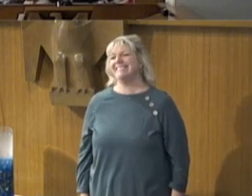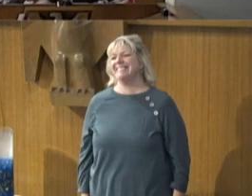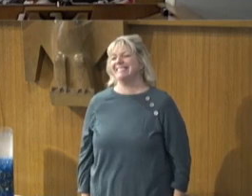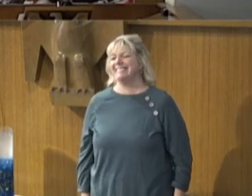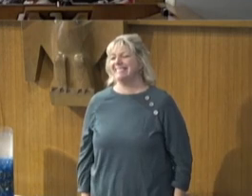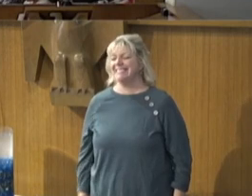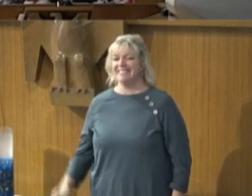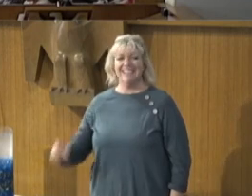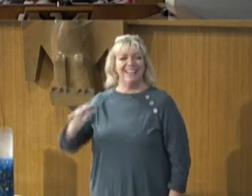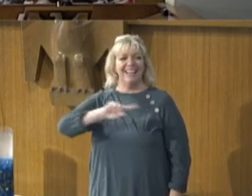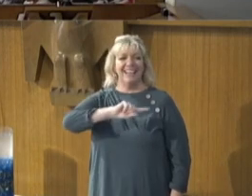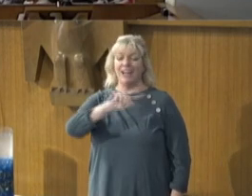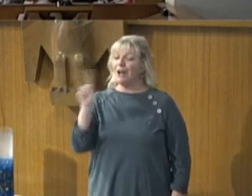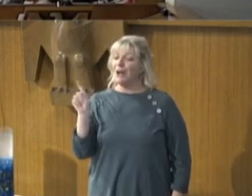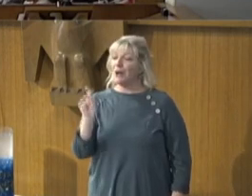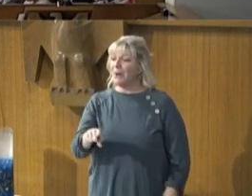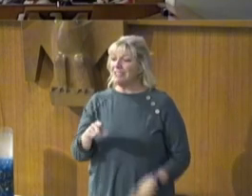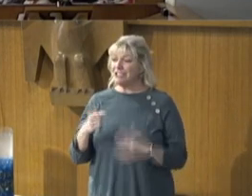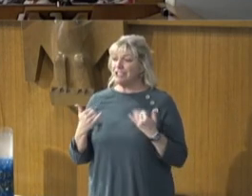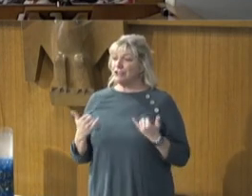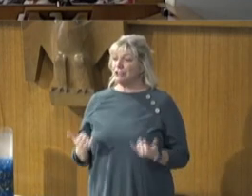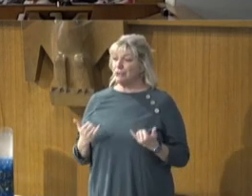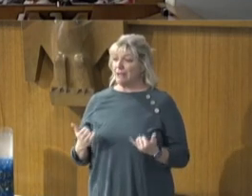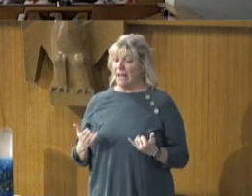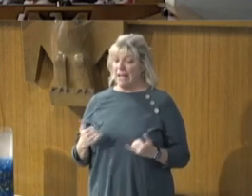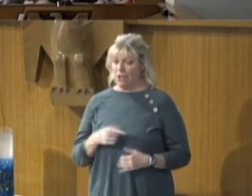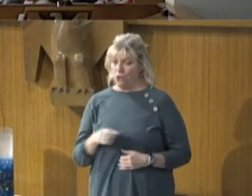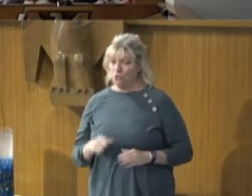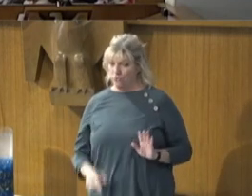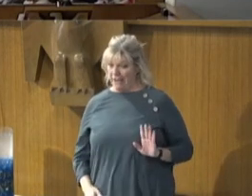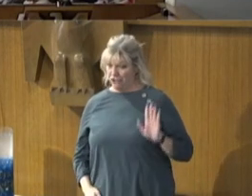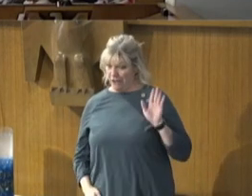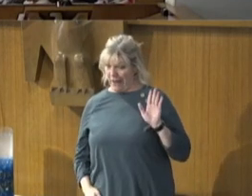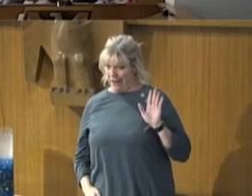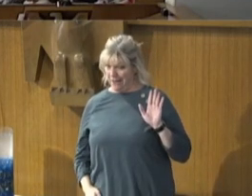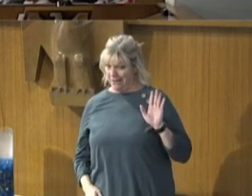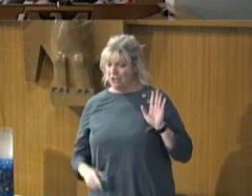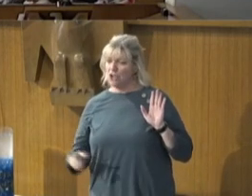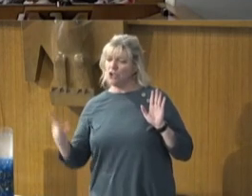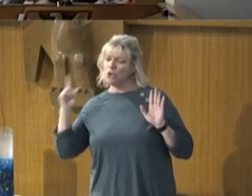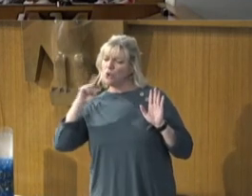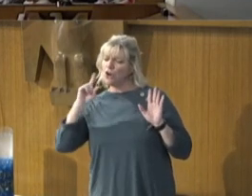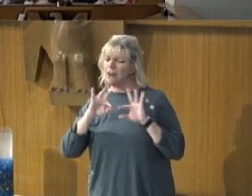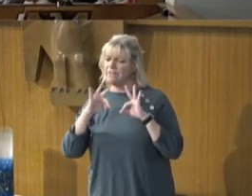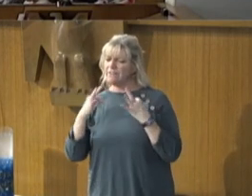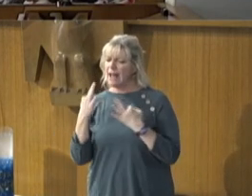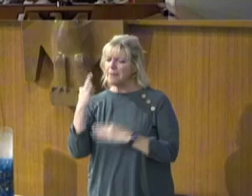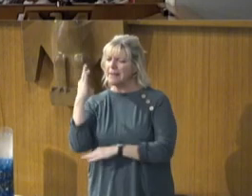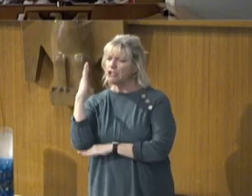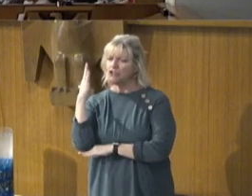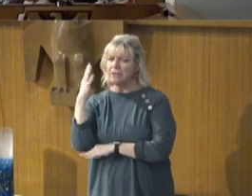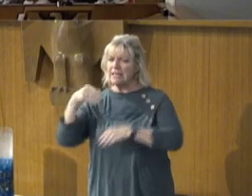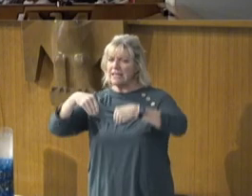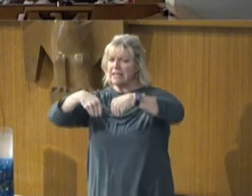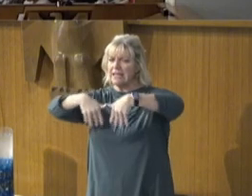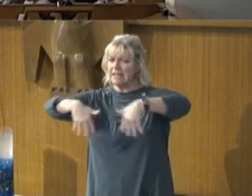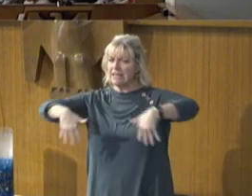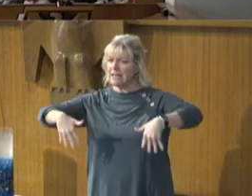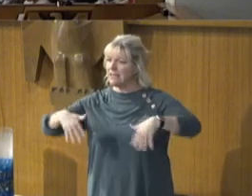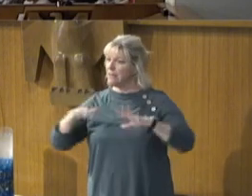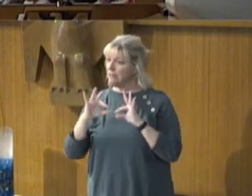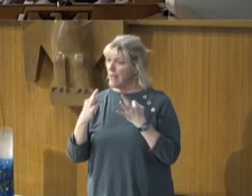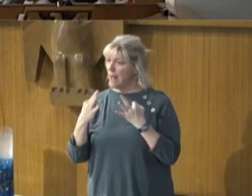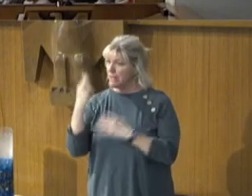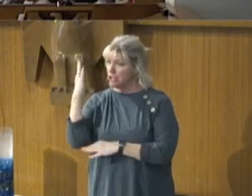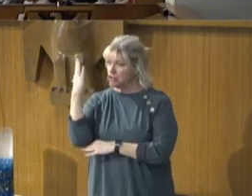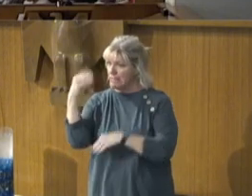My question for you this morning, raise your hand if you've ever heard of a family tree. A family tree. Who